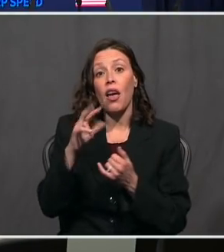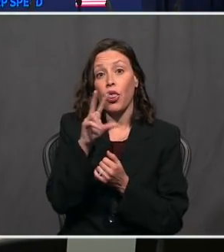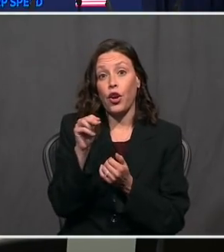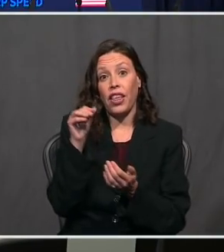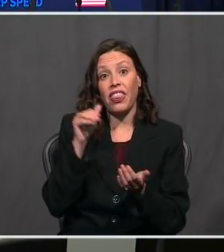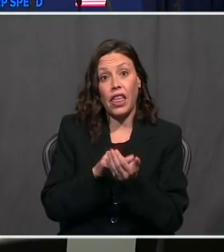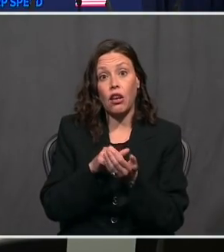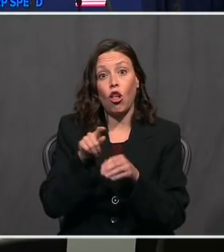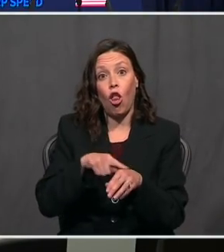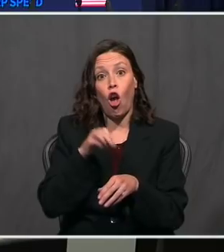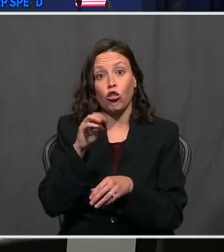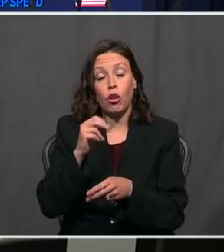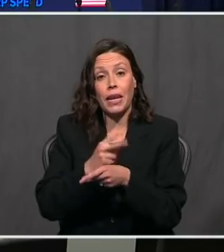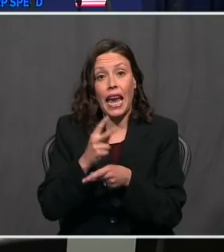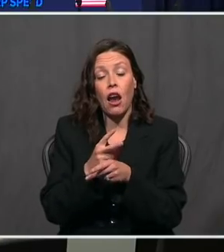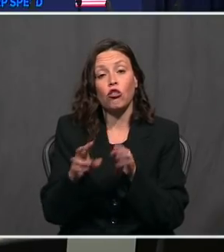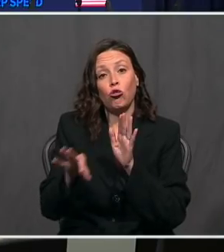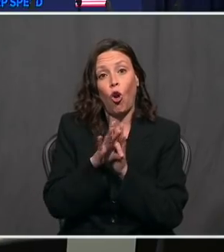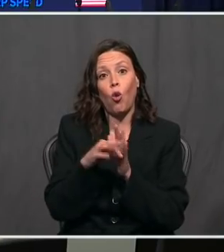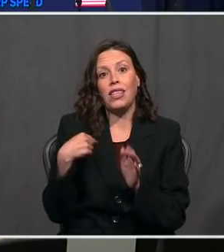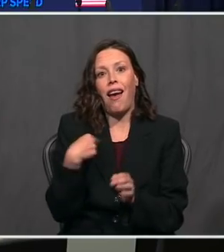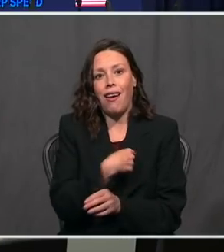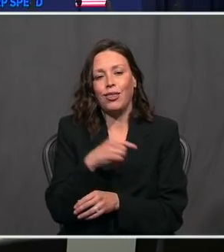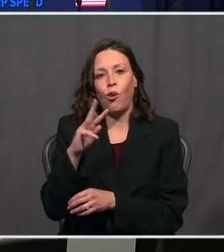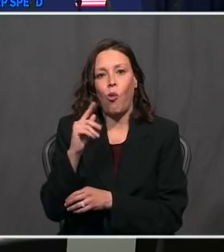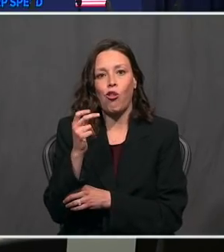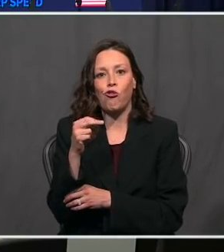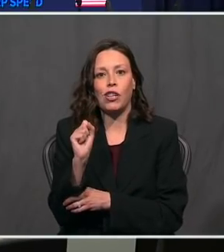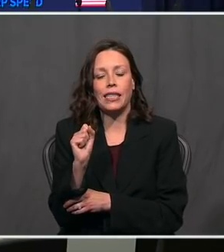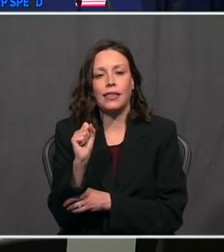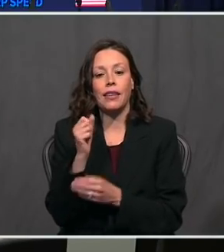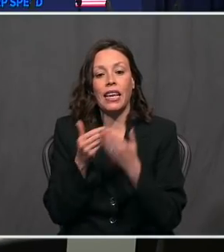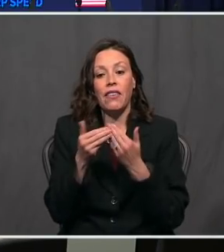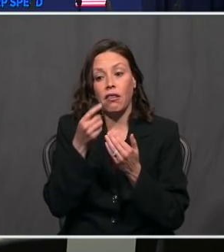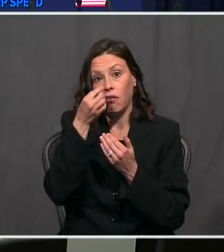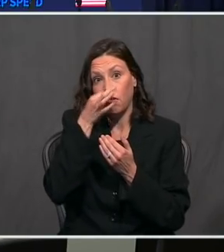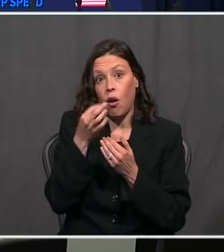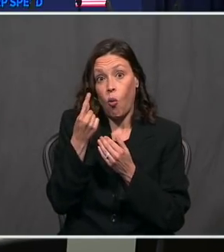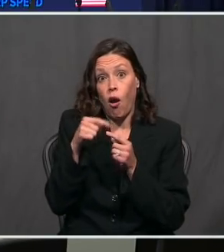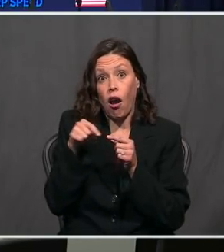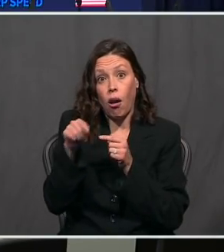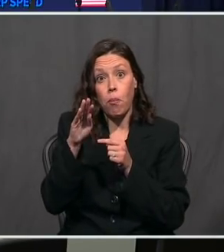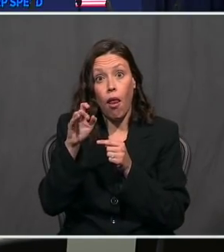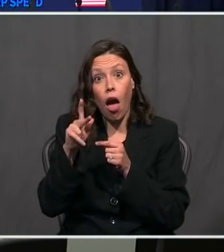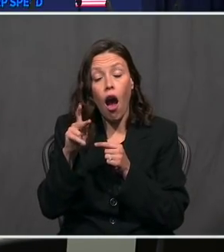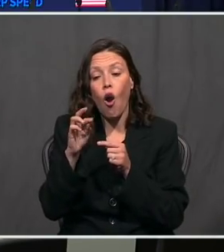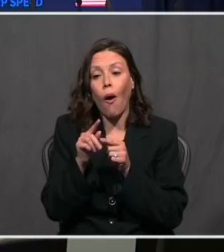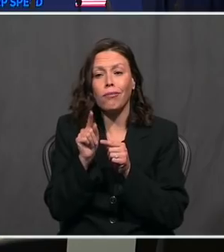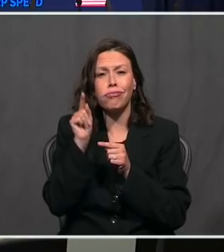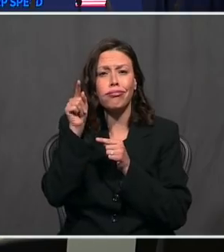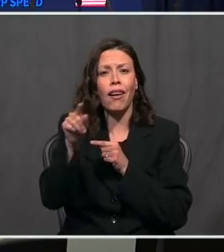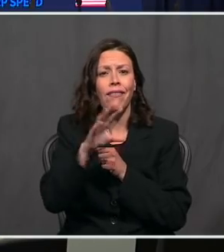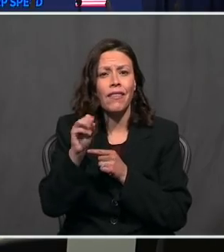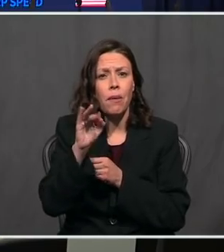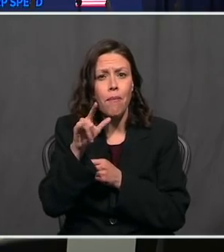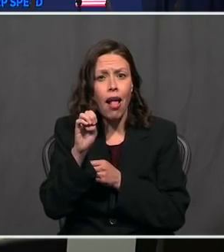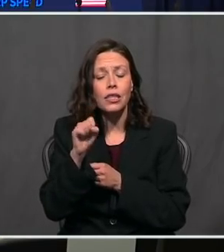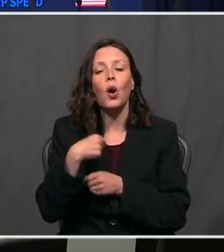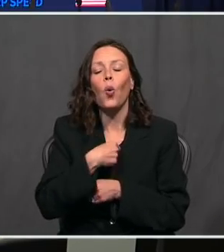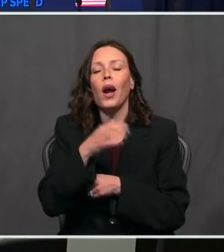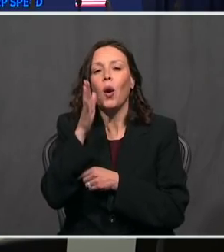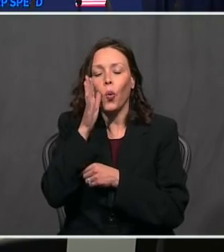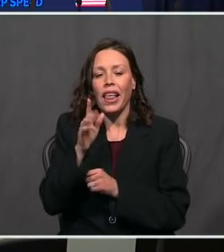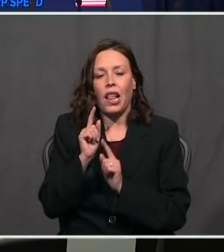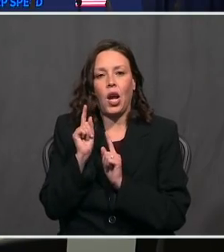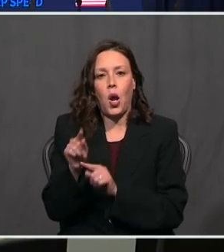facilities have chosen Walgreens at this point in time. And whether they're one block away from us or they're 50 miles away from us, we will absolutely hit every